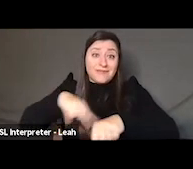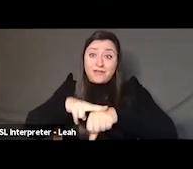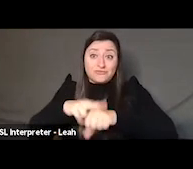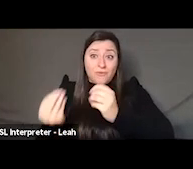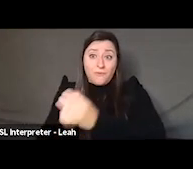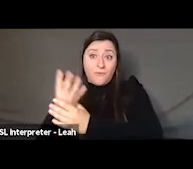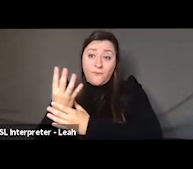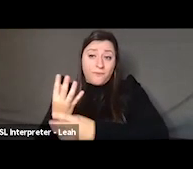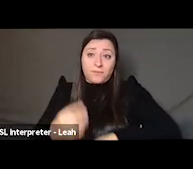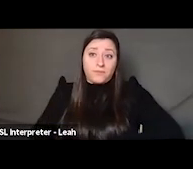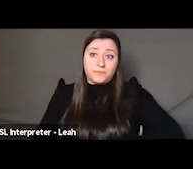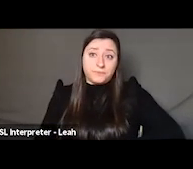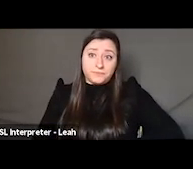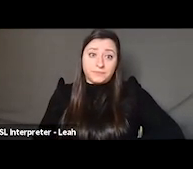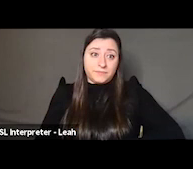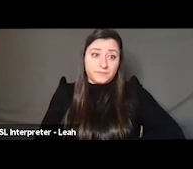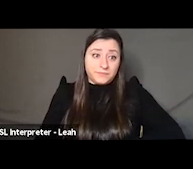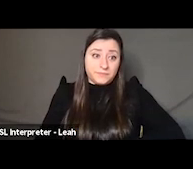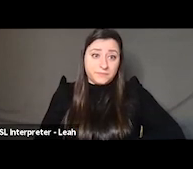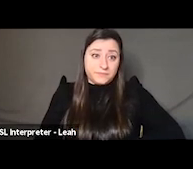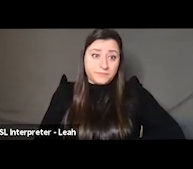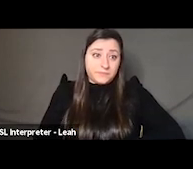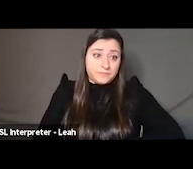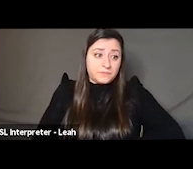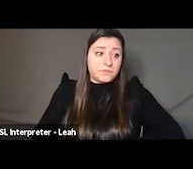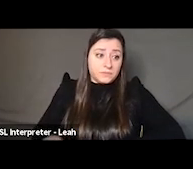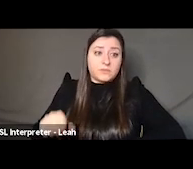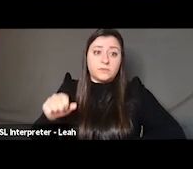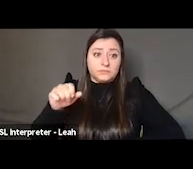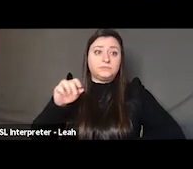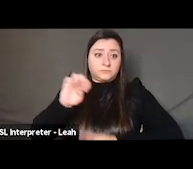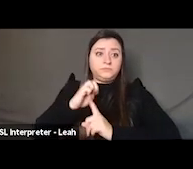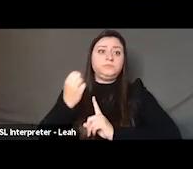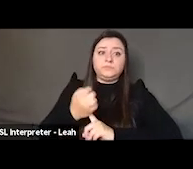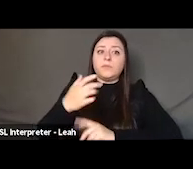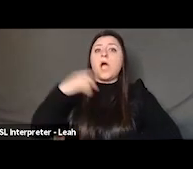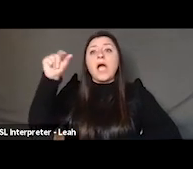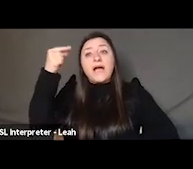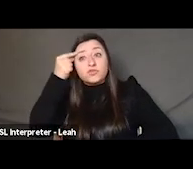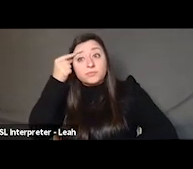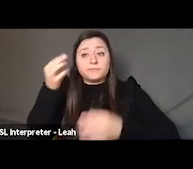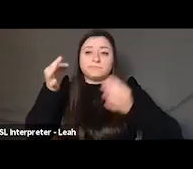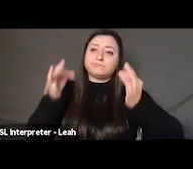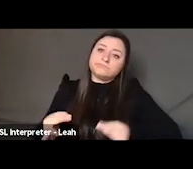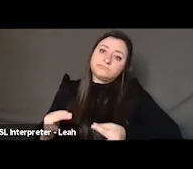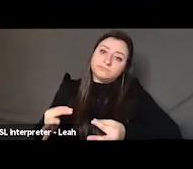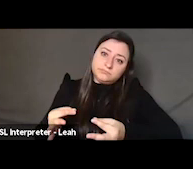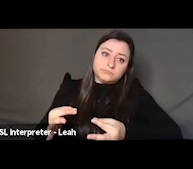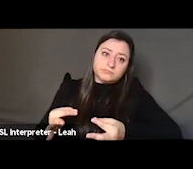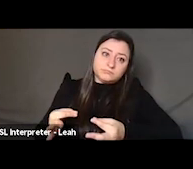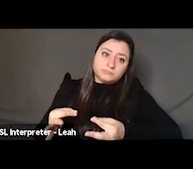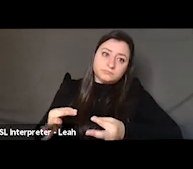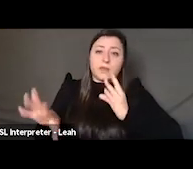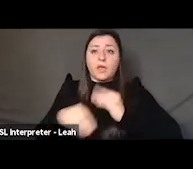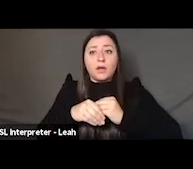And then again, our government, our ministries decide to further add, you know, other than the